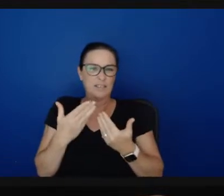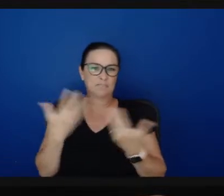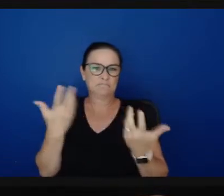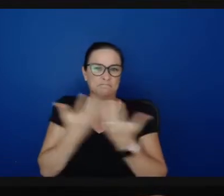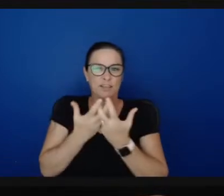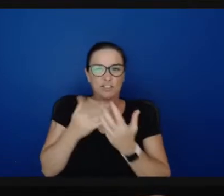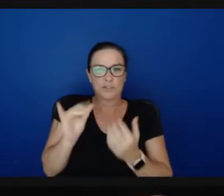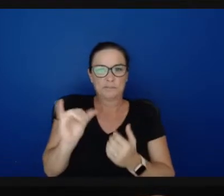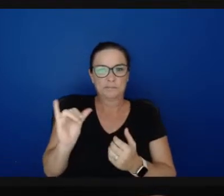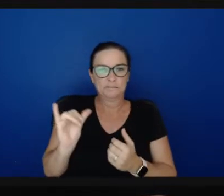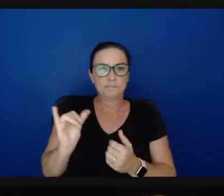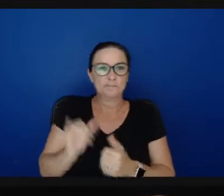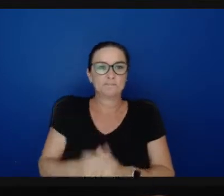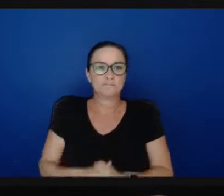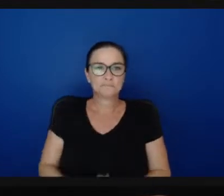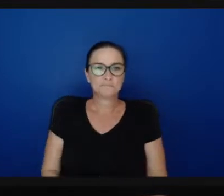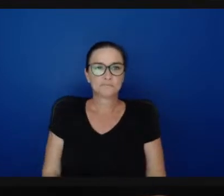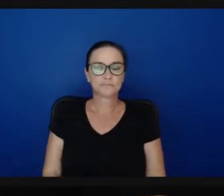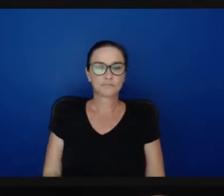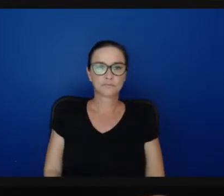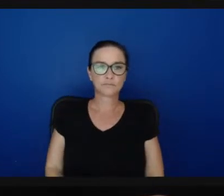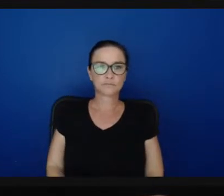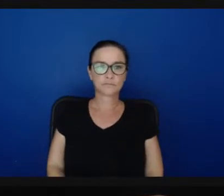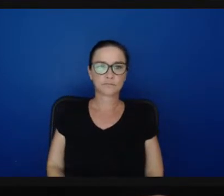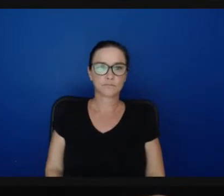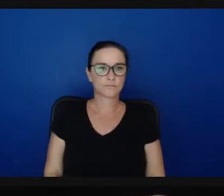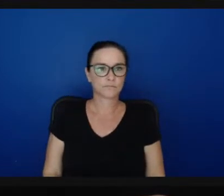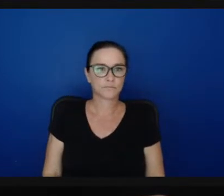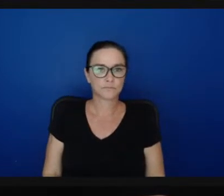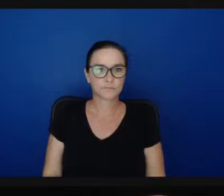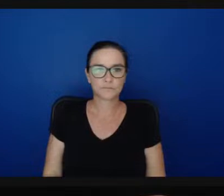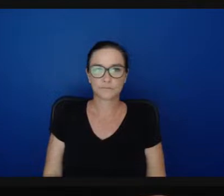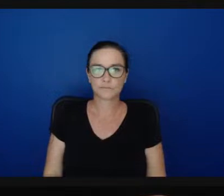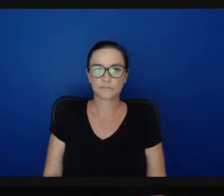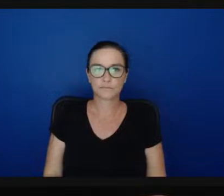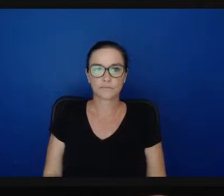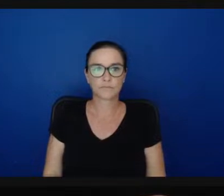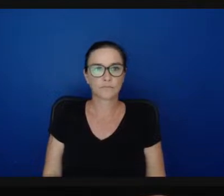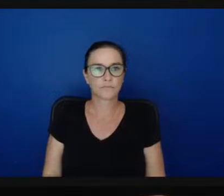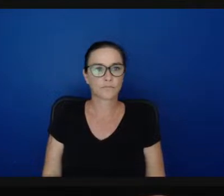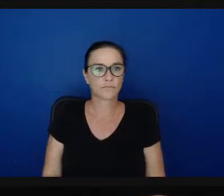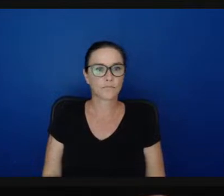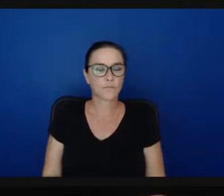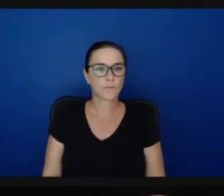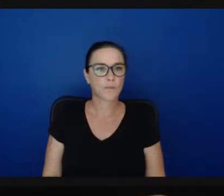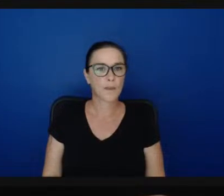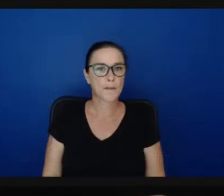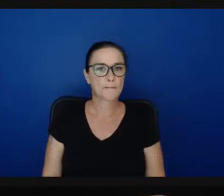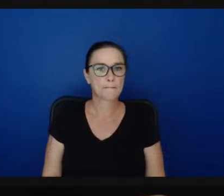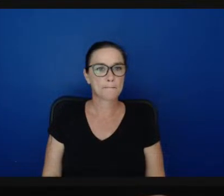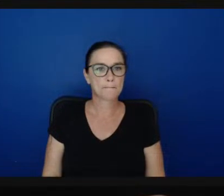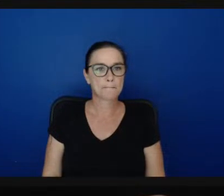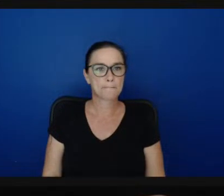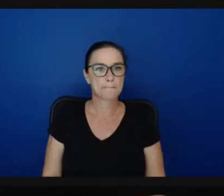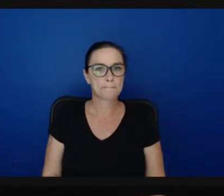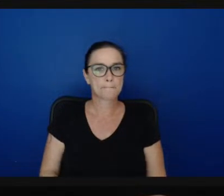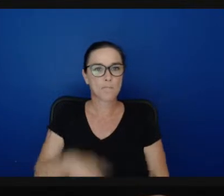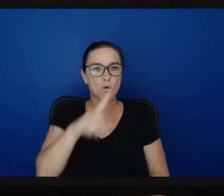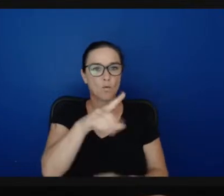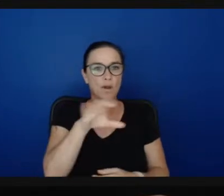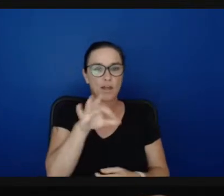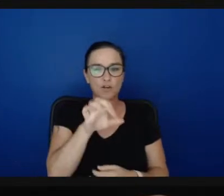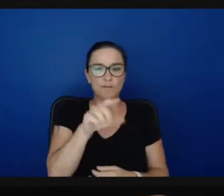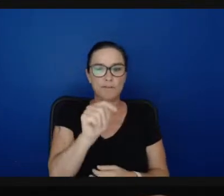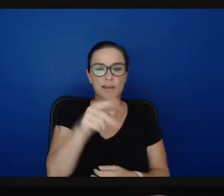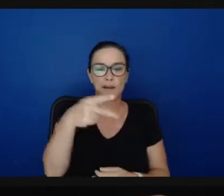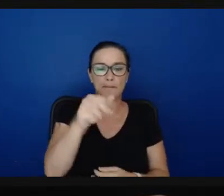have can be multiple purpose. I'd also just add, I don't see it on there, but 100-foot of paracord and duct tape are also just